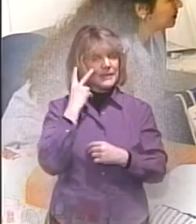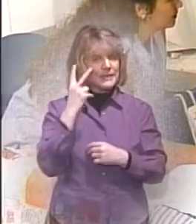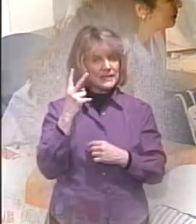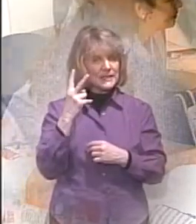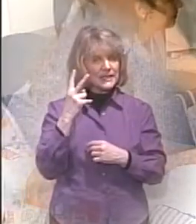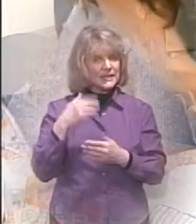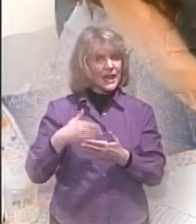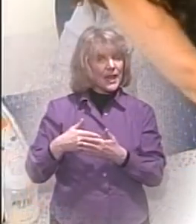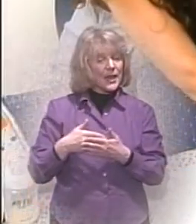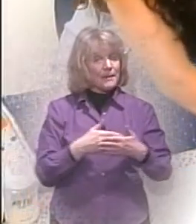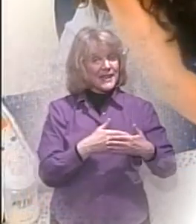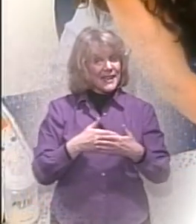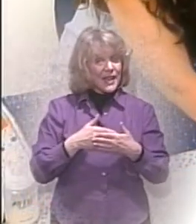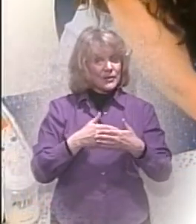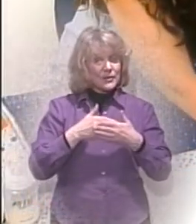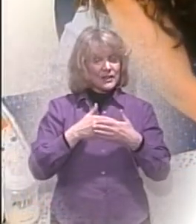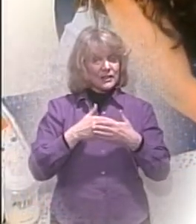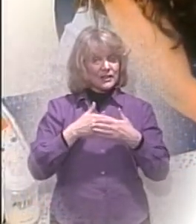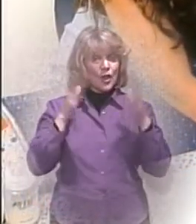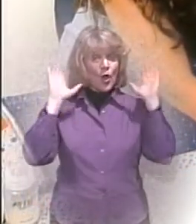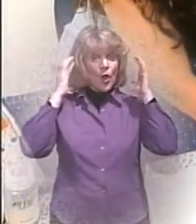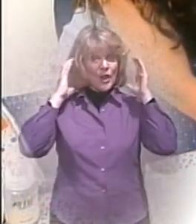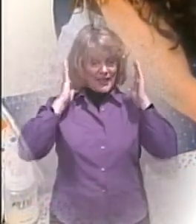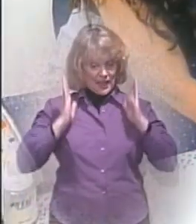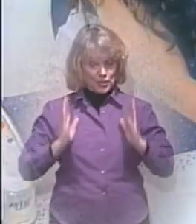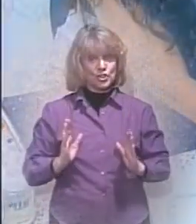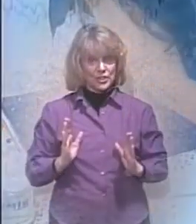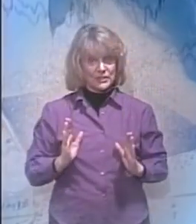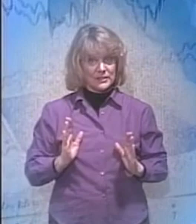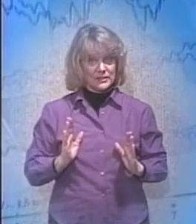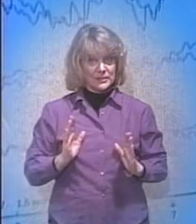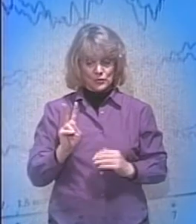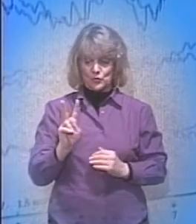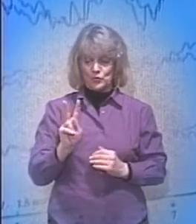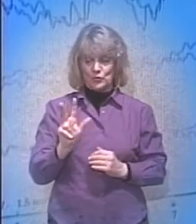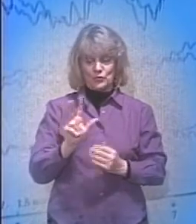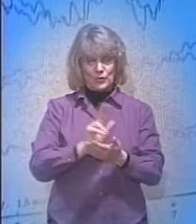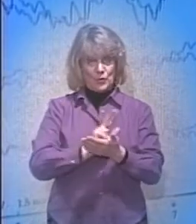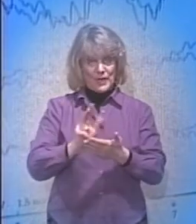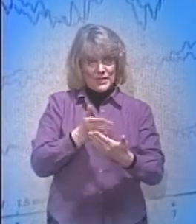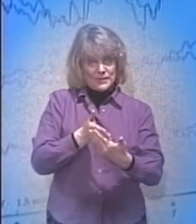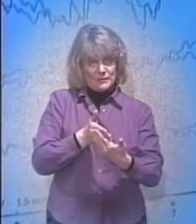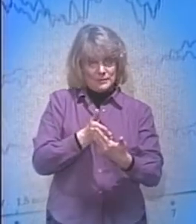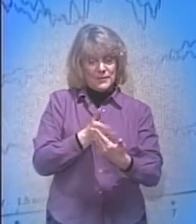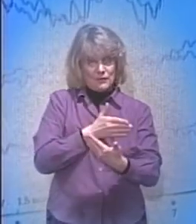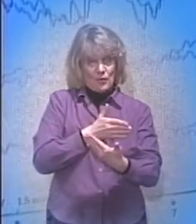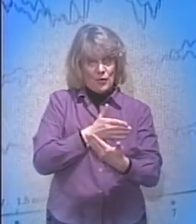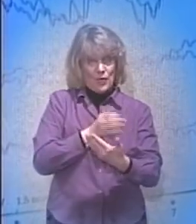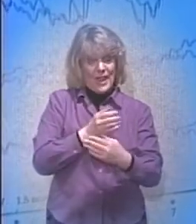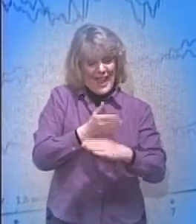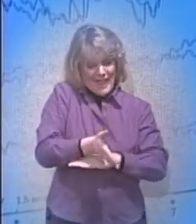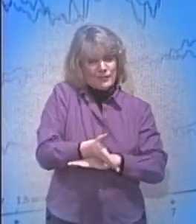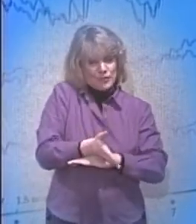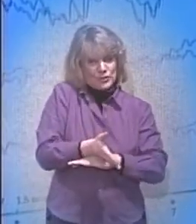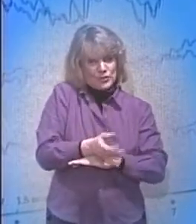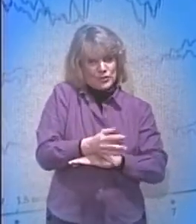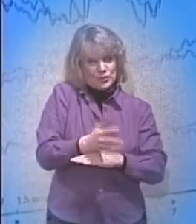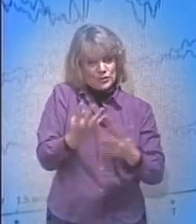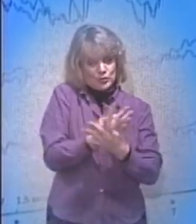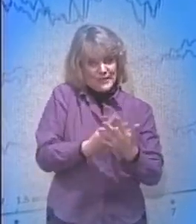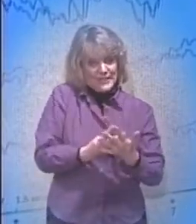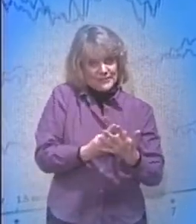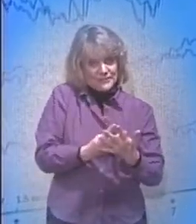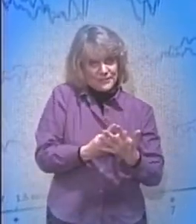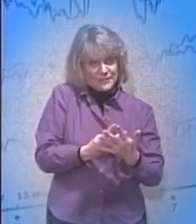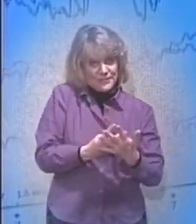hearing specialist, within 2 to 4 weeks of completing the screening, to determine if your baby hears some sounds better than others, and